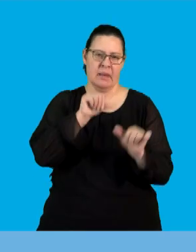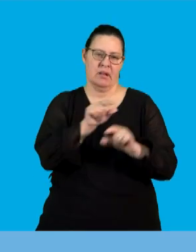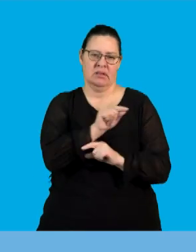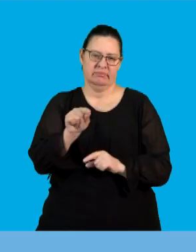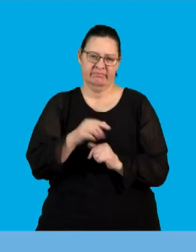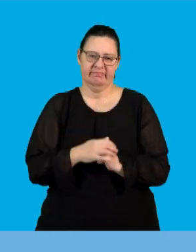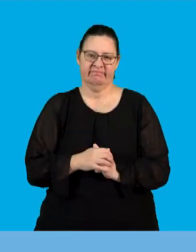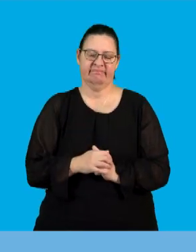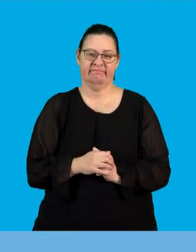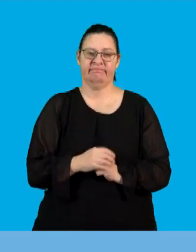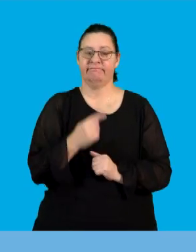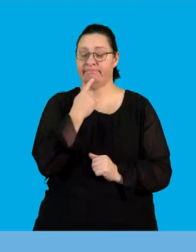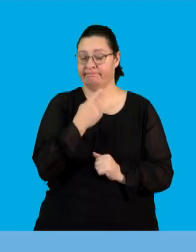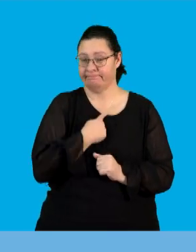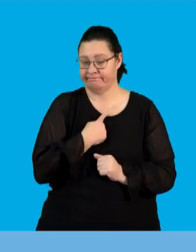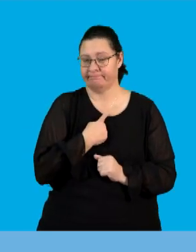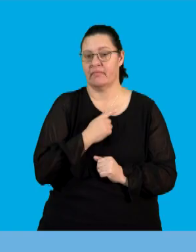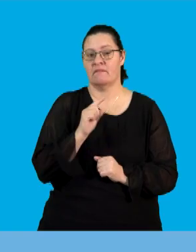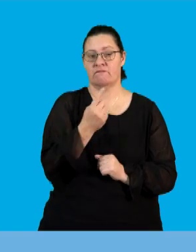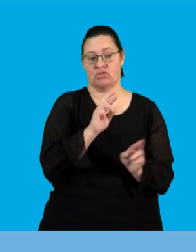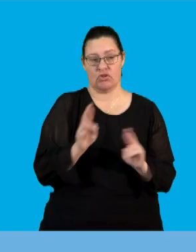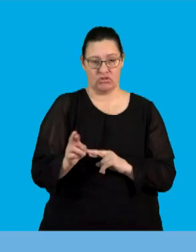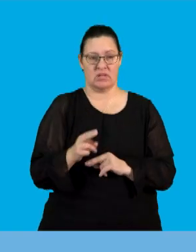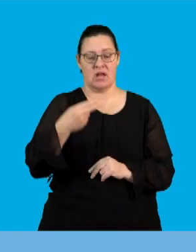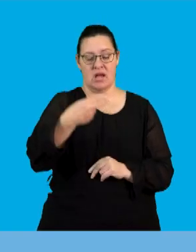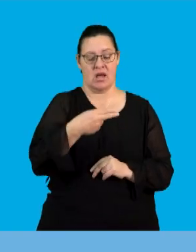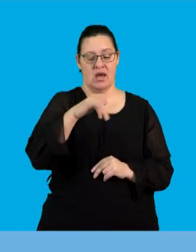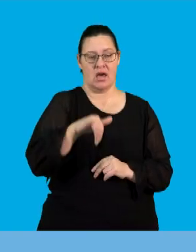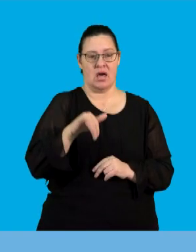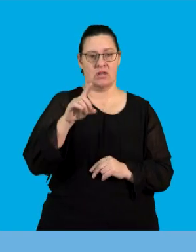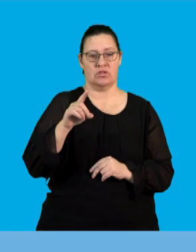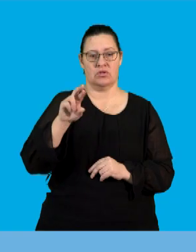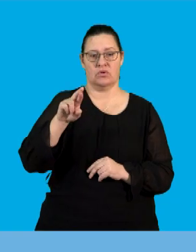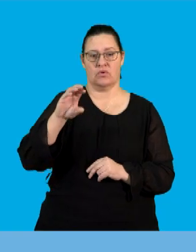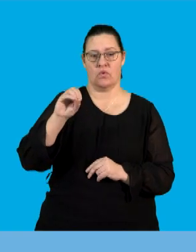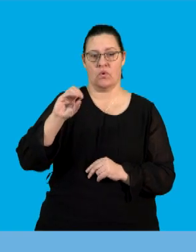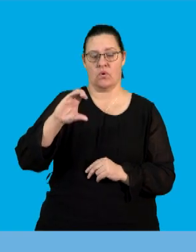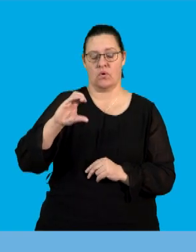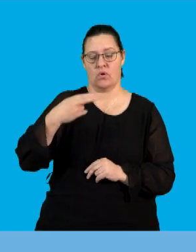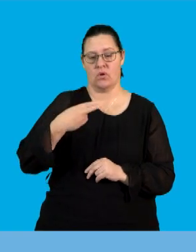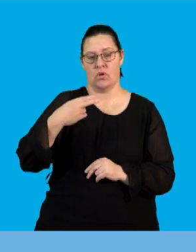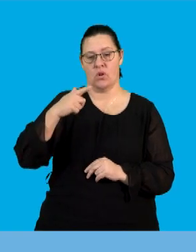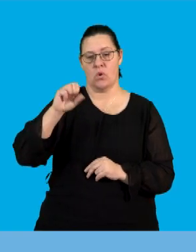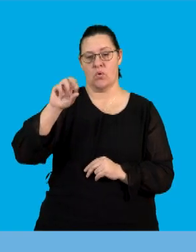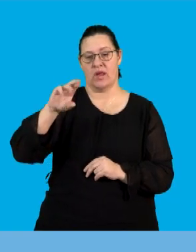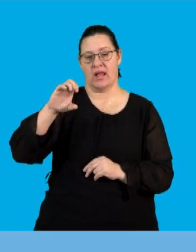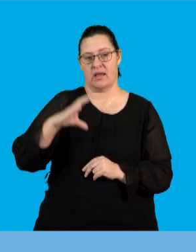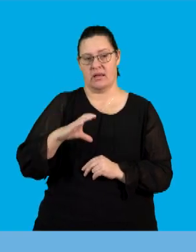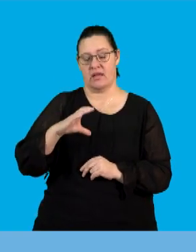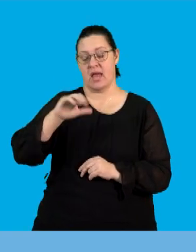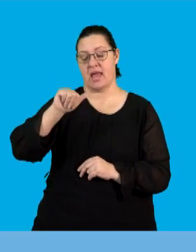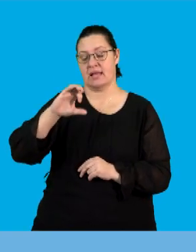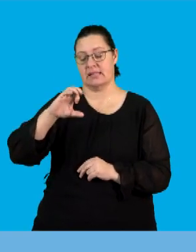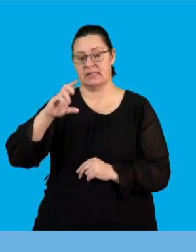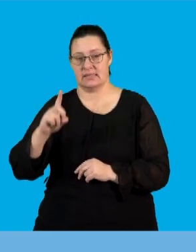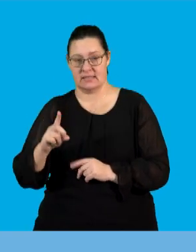each of the following reactions. So we are told that our first reaction is our hydrochloric acid. It is reacting with our calcium